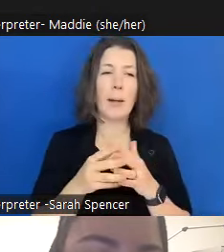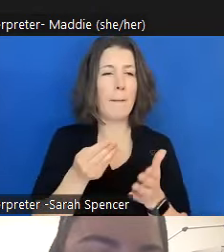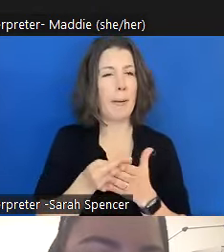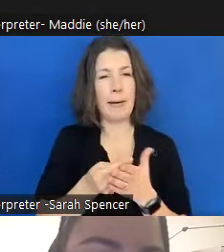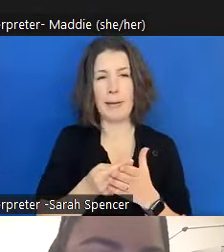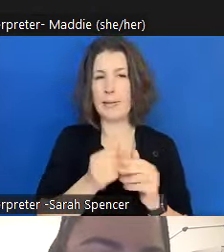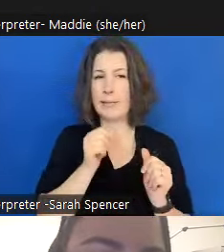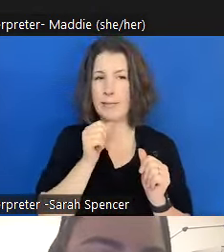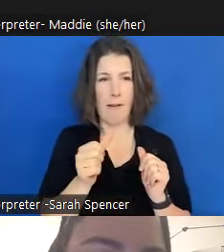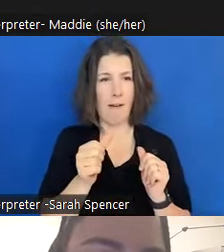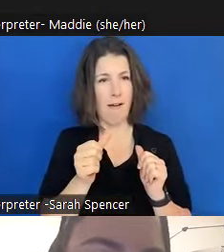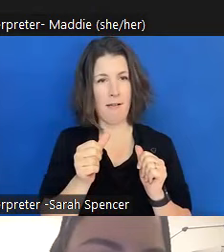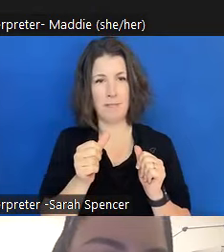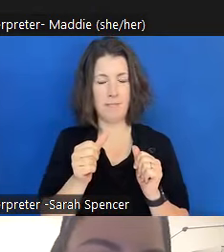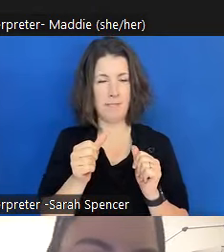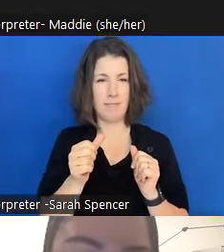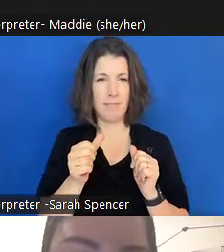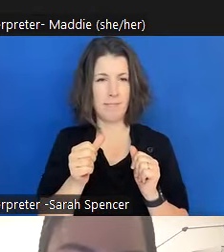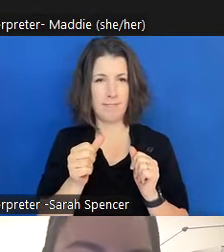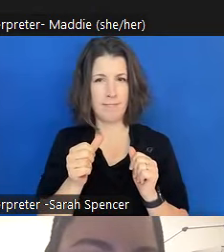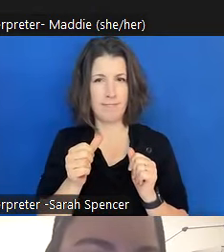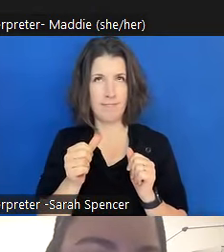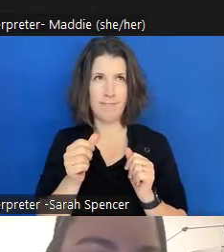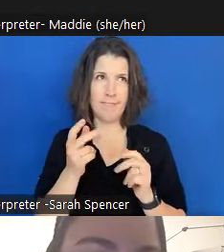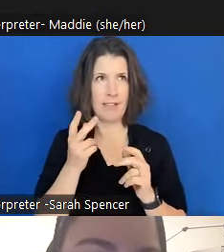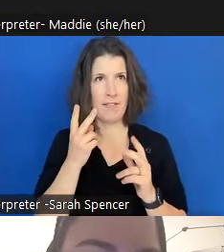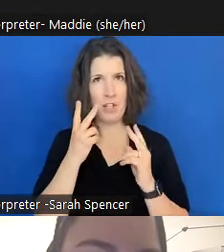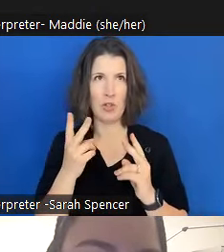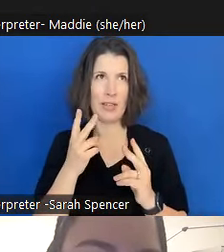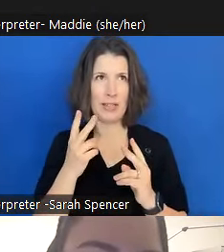impaired, I guess, friendly.